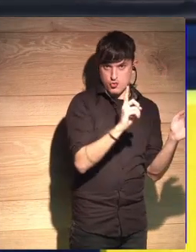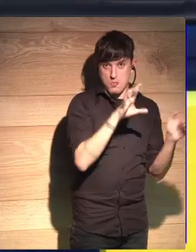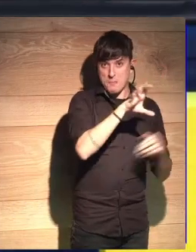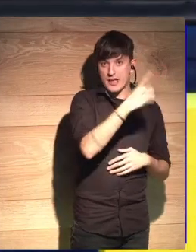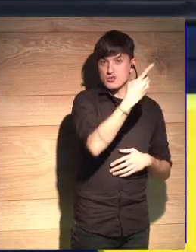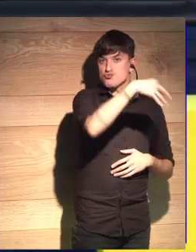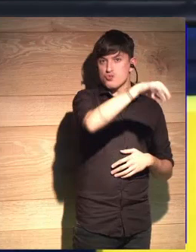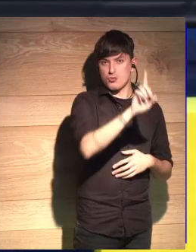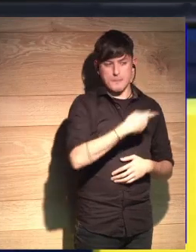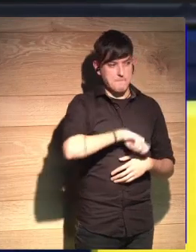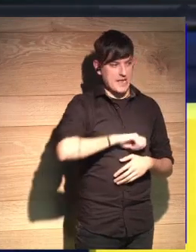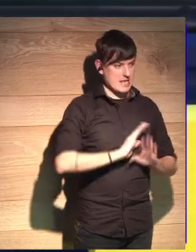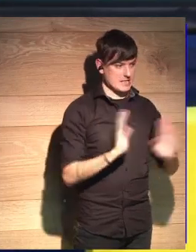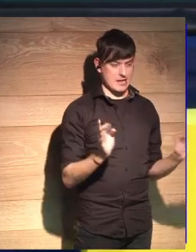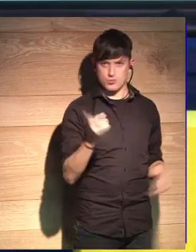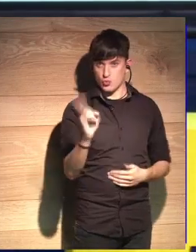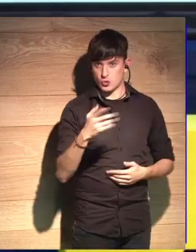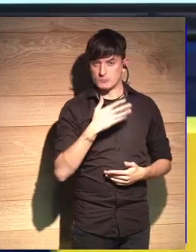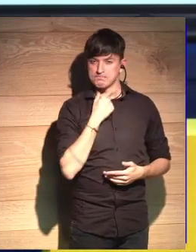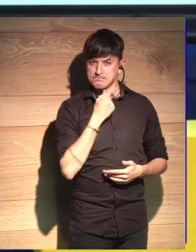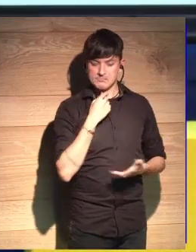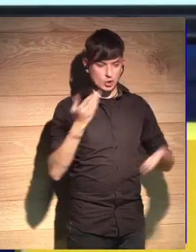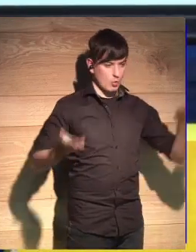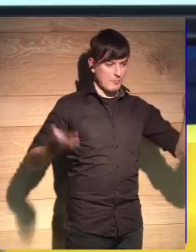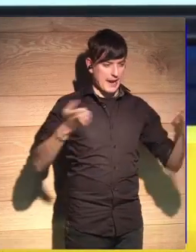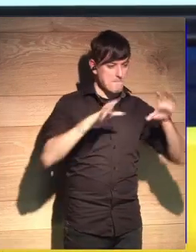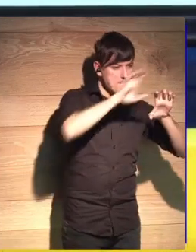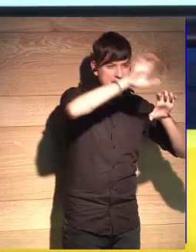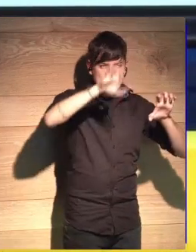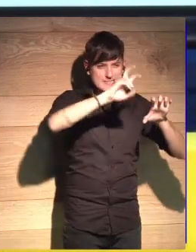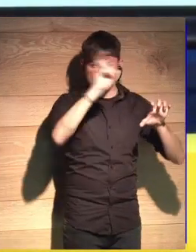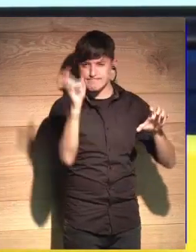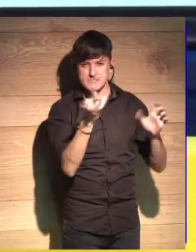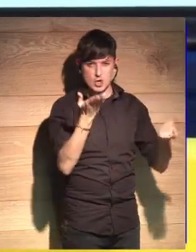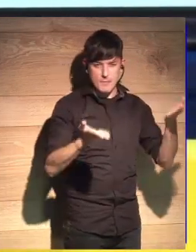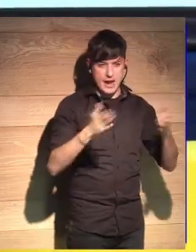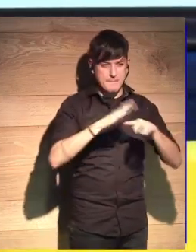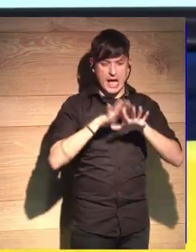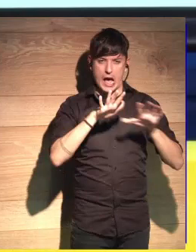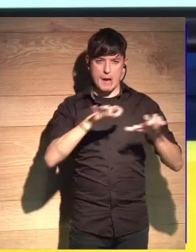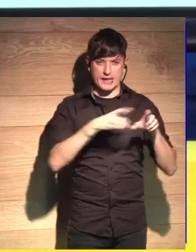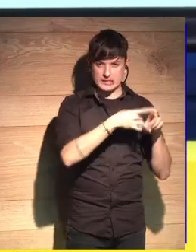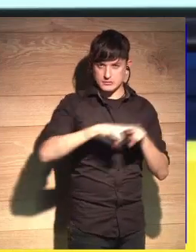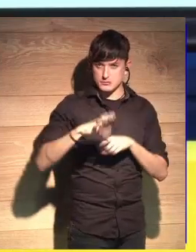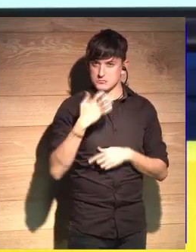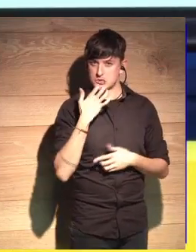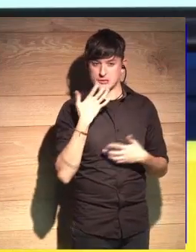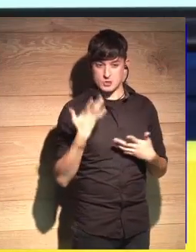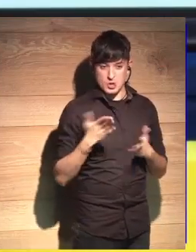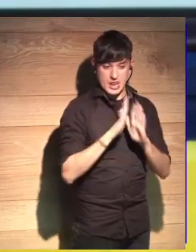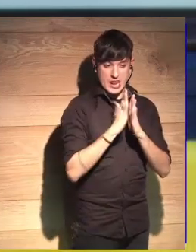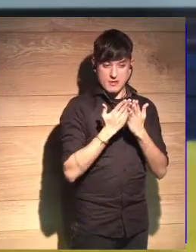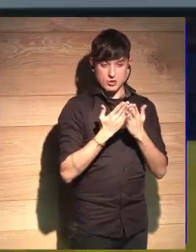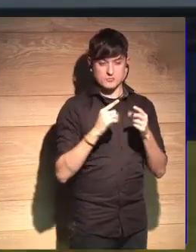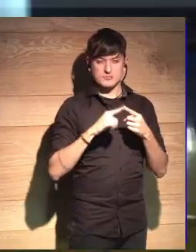books comparing different countries, such as my previous books, Armas Germanes, and my